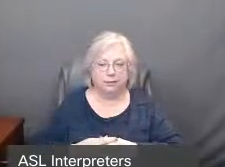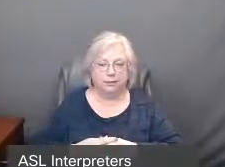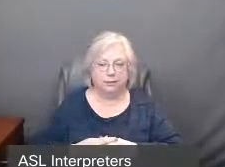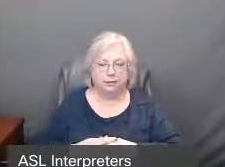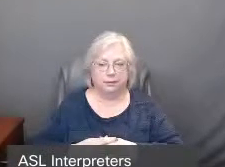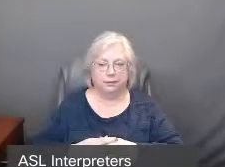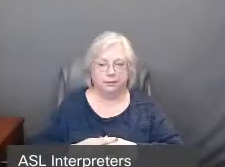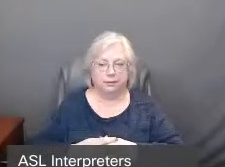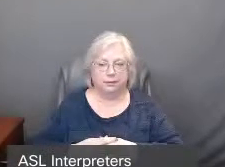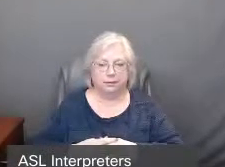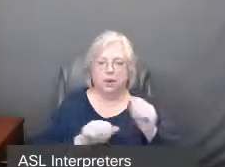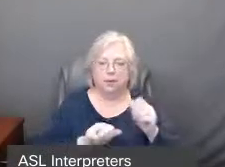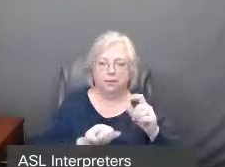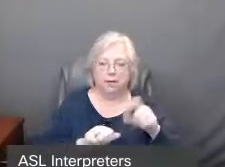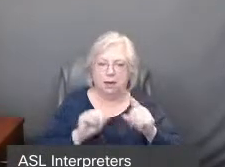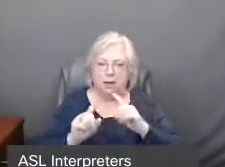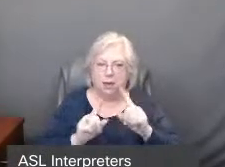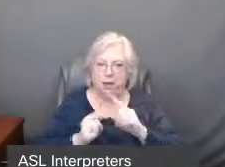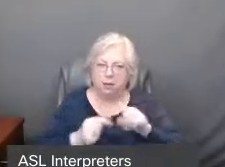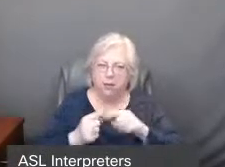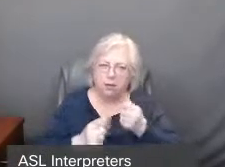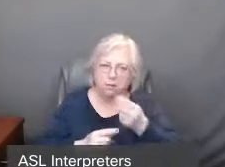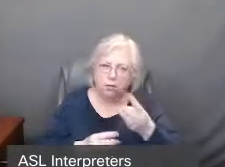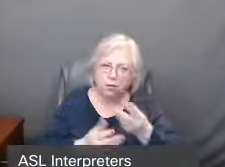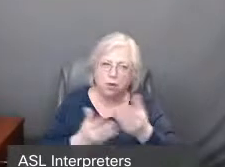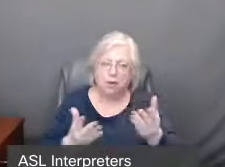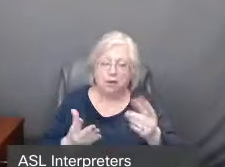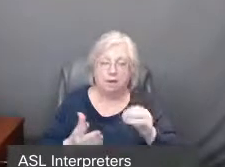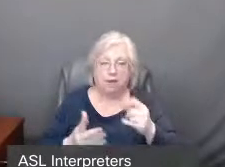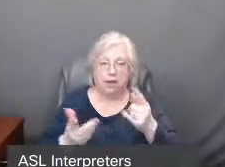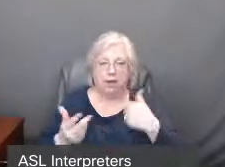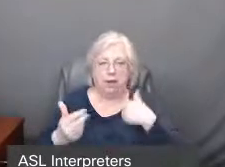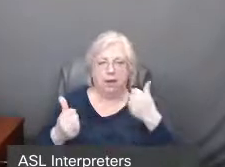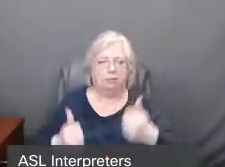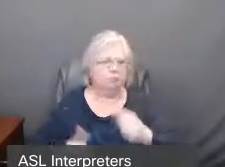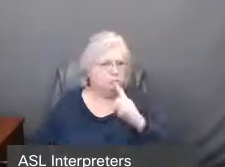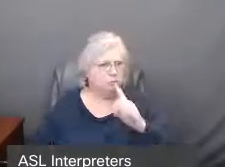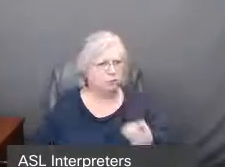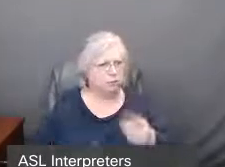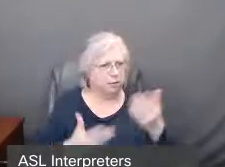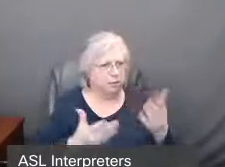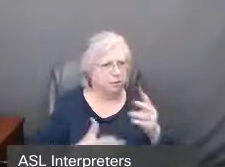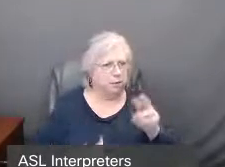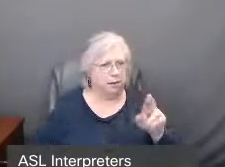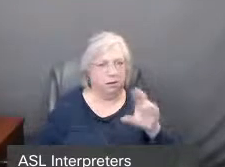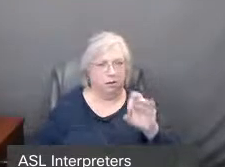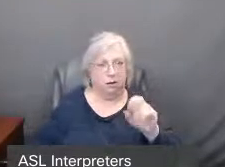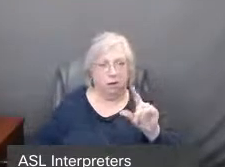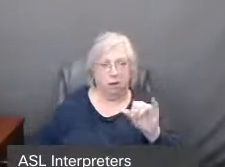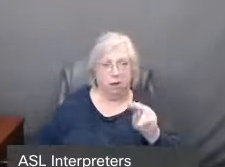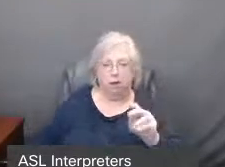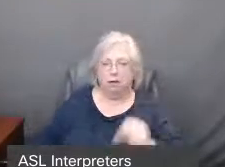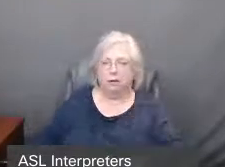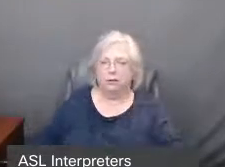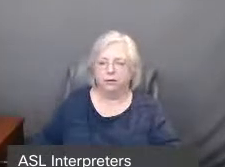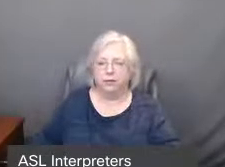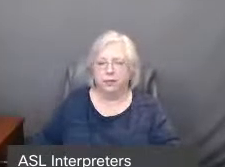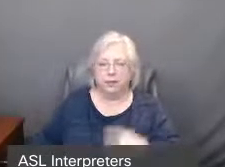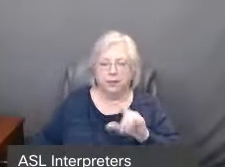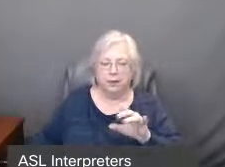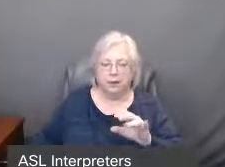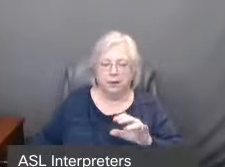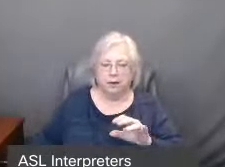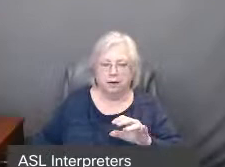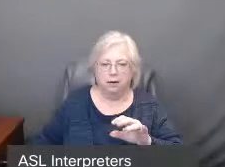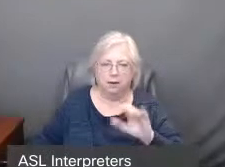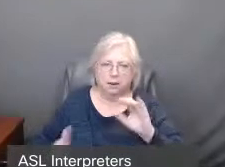Before we leave, I do need to speak about a couple of things, Chair, if I may. Absolutely, yes, Mr. Collins. If